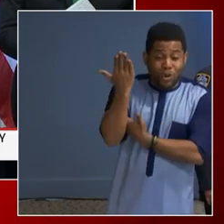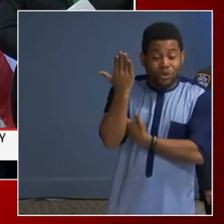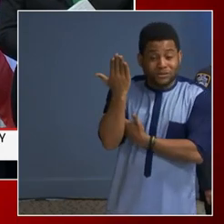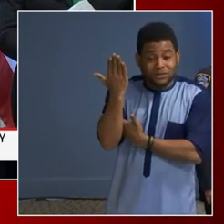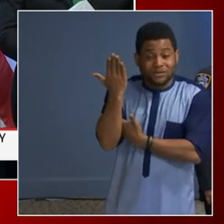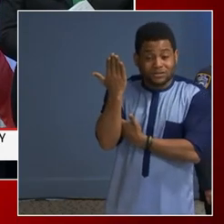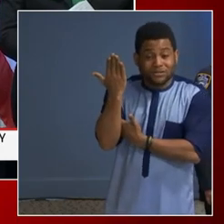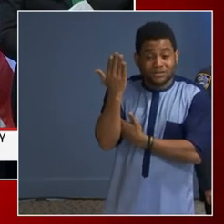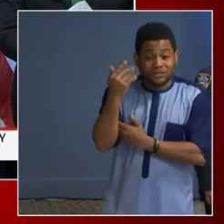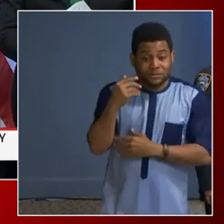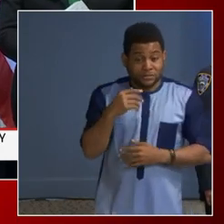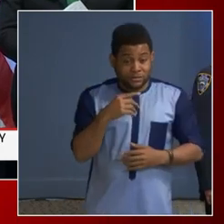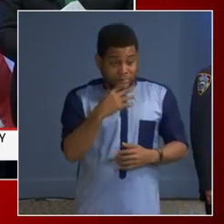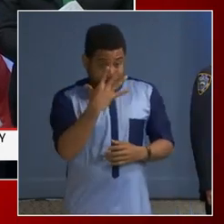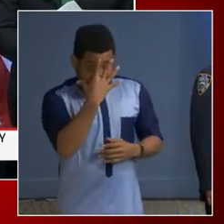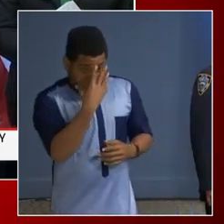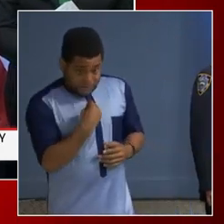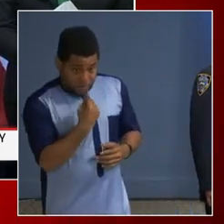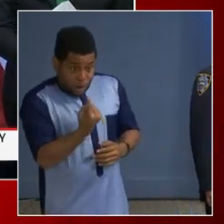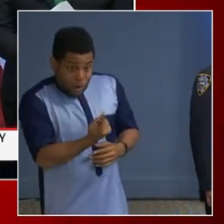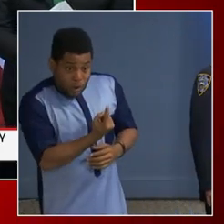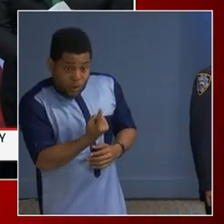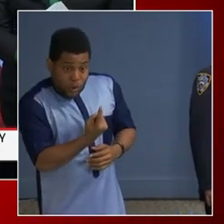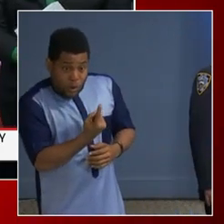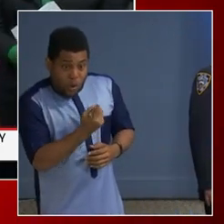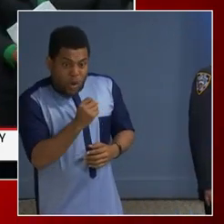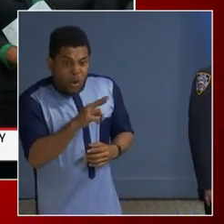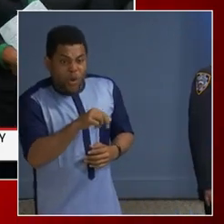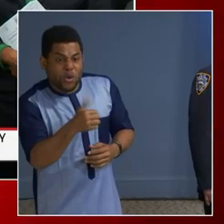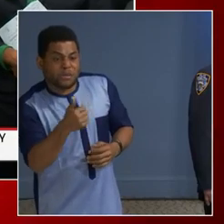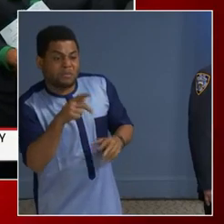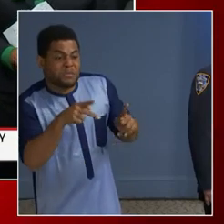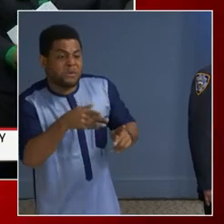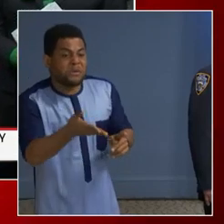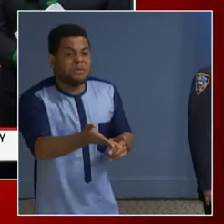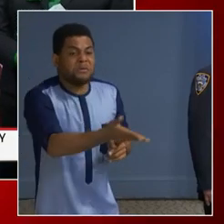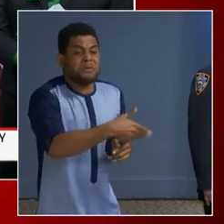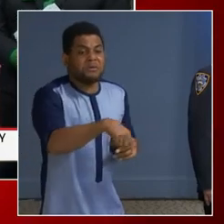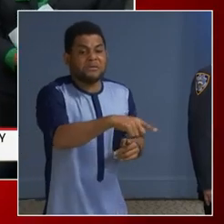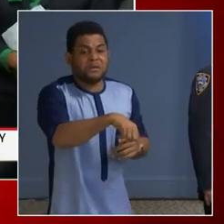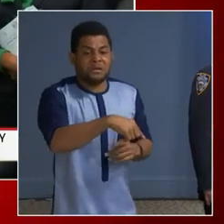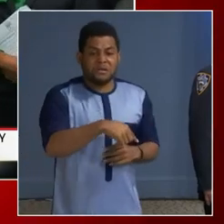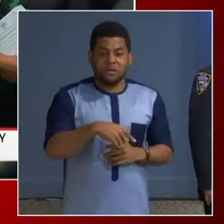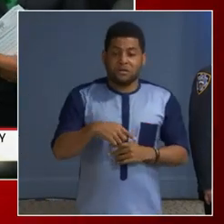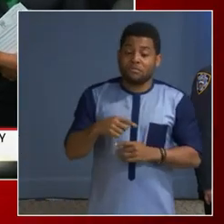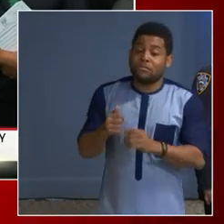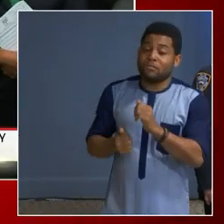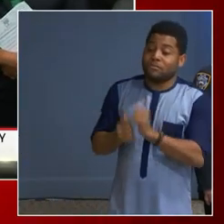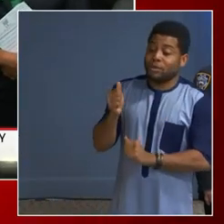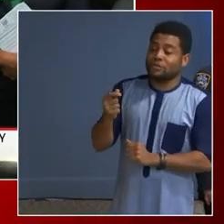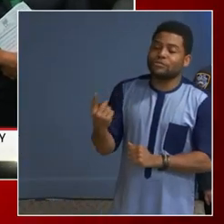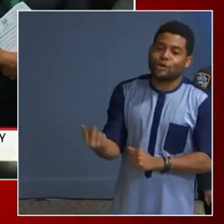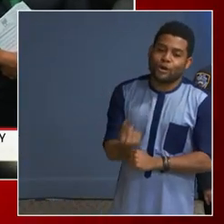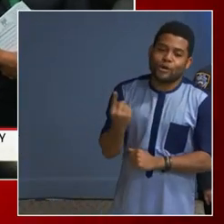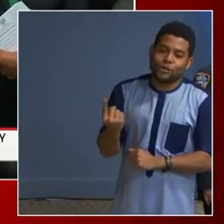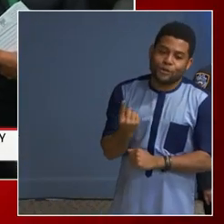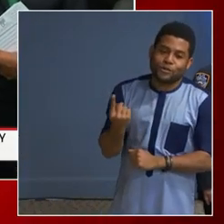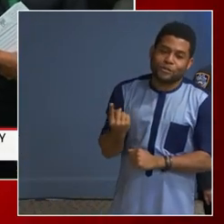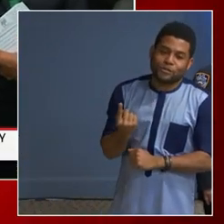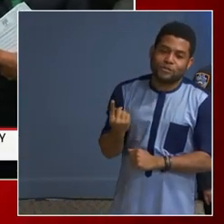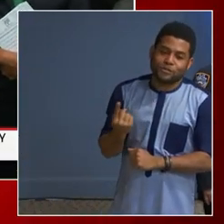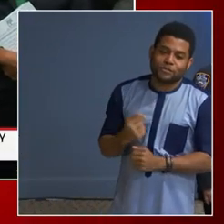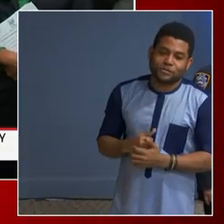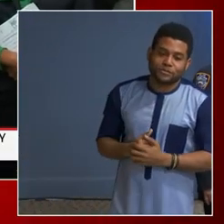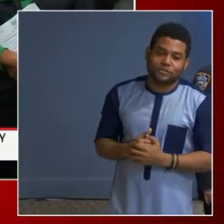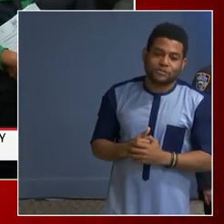They've been sleeping alone. Are they alone, or are they with other groups around? In most instances, they've been alone. In most instances. The man